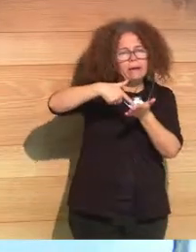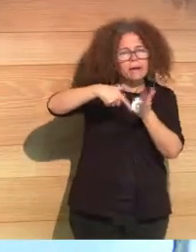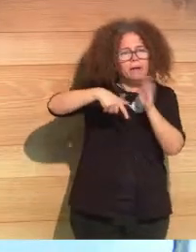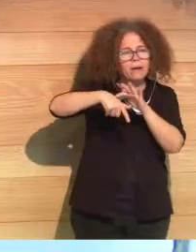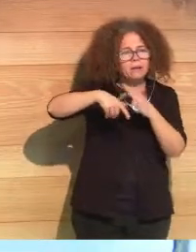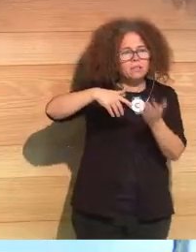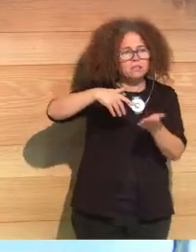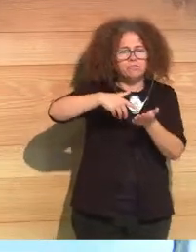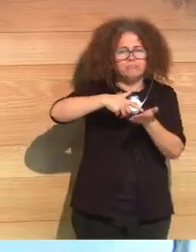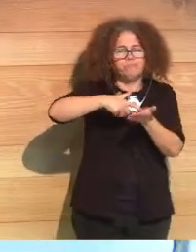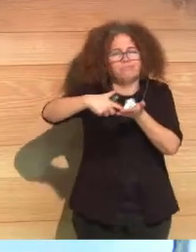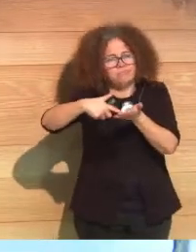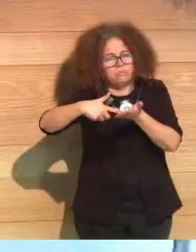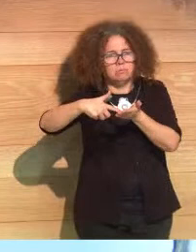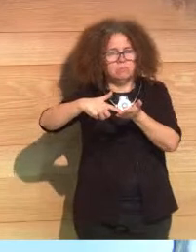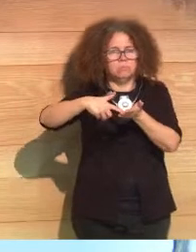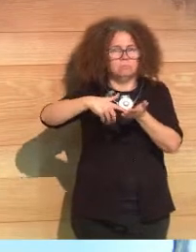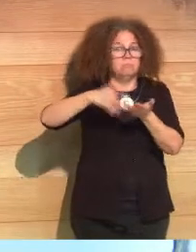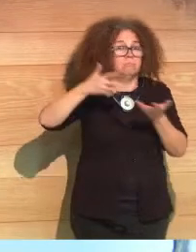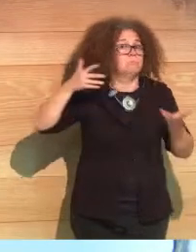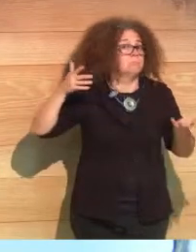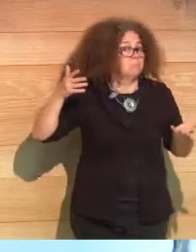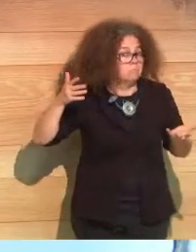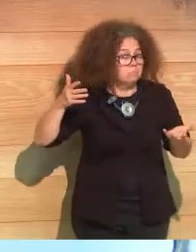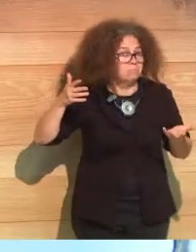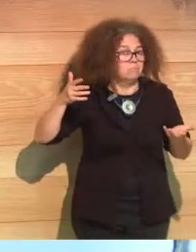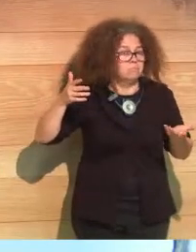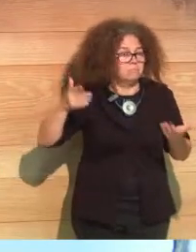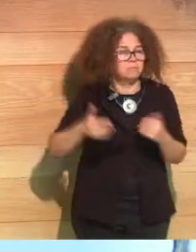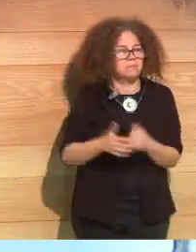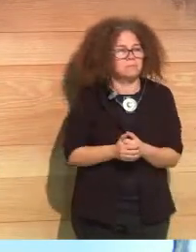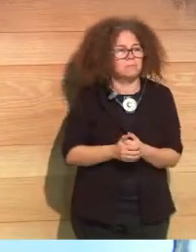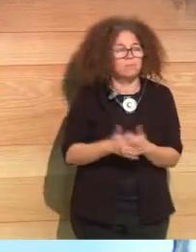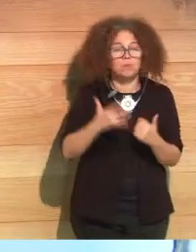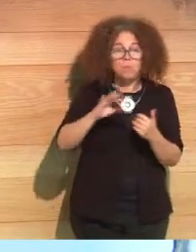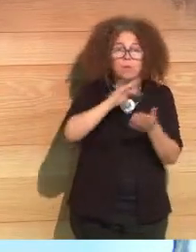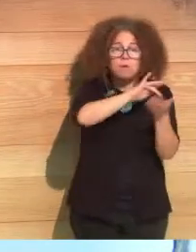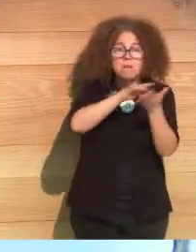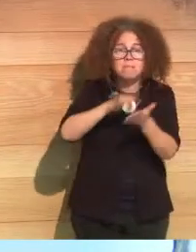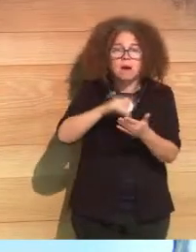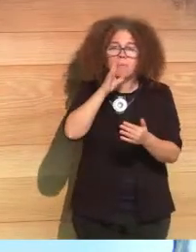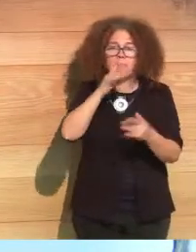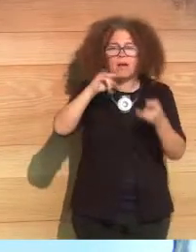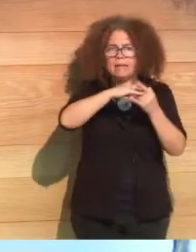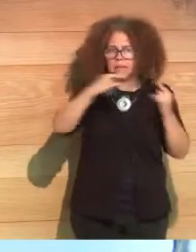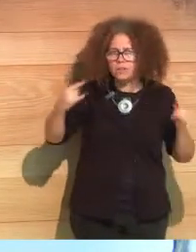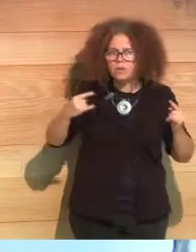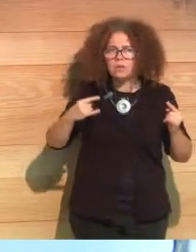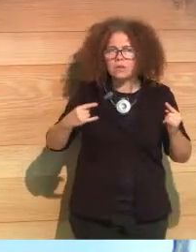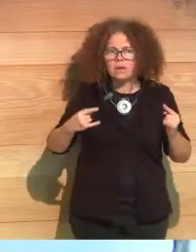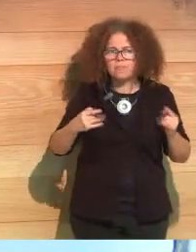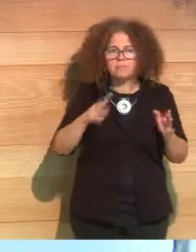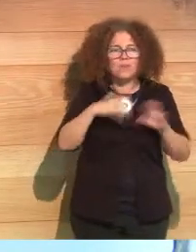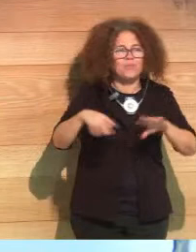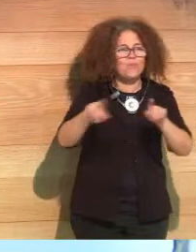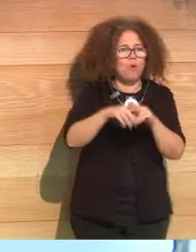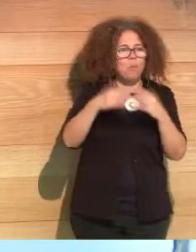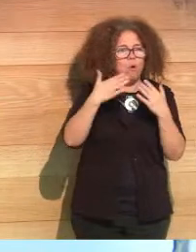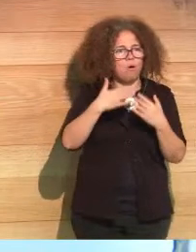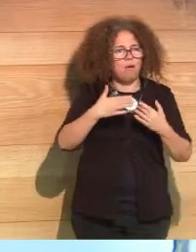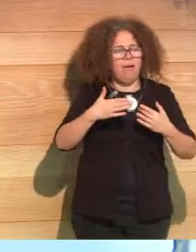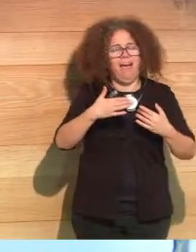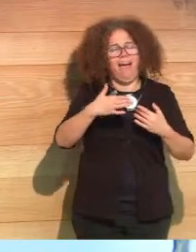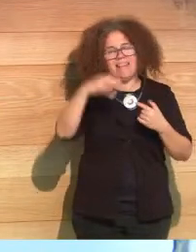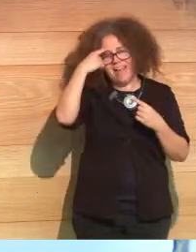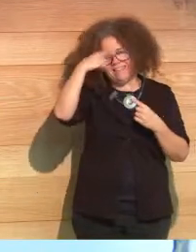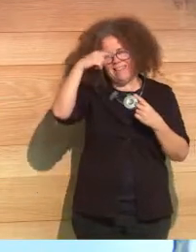not happen, because we have this idea that technology is reliable, predictable, and this piece is also a way for us to show that it is not, and maybe